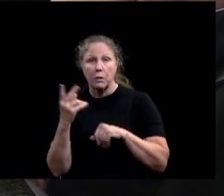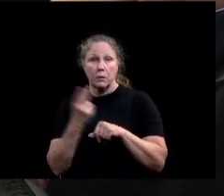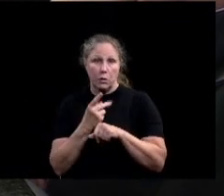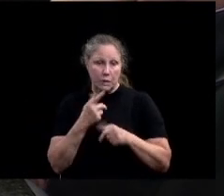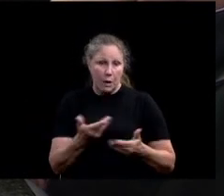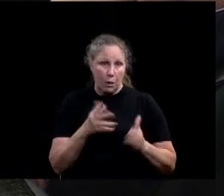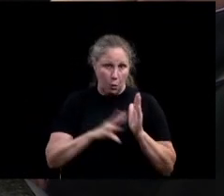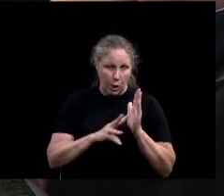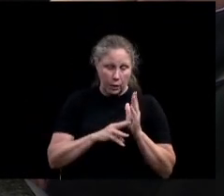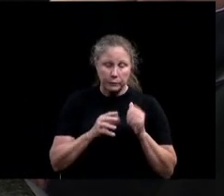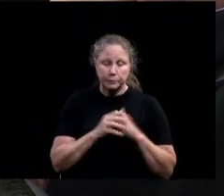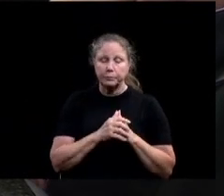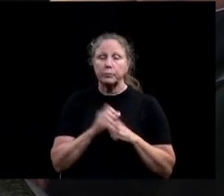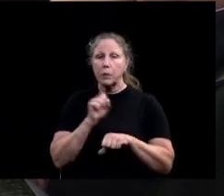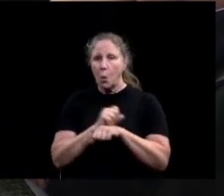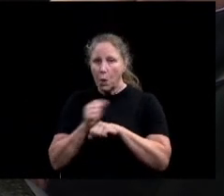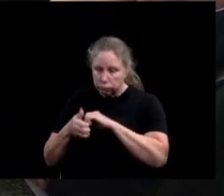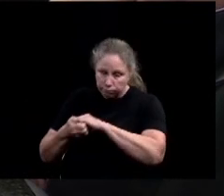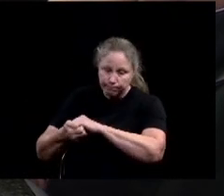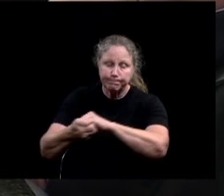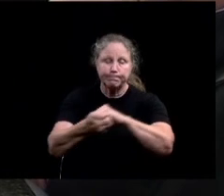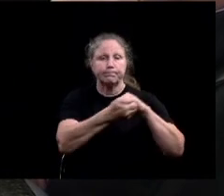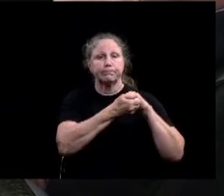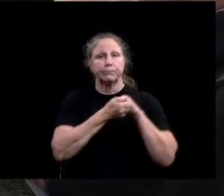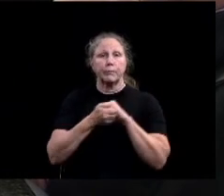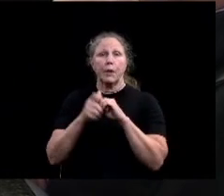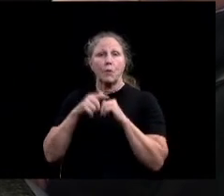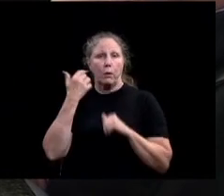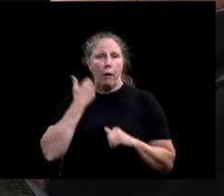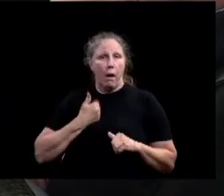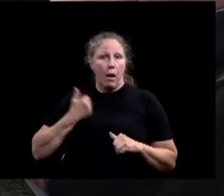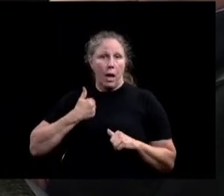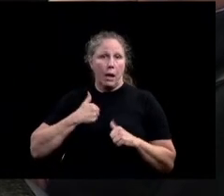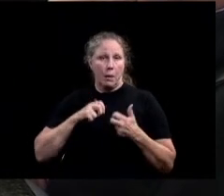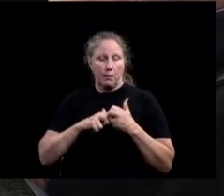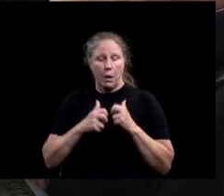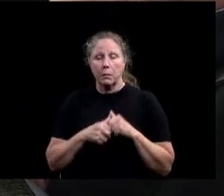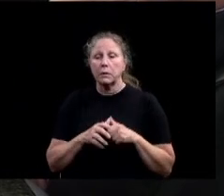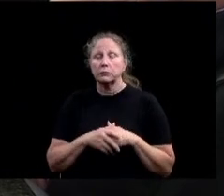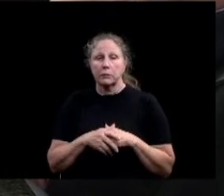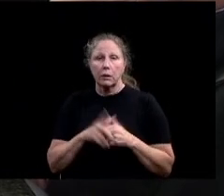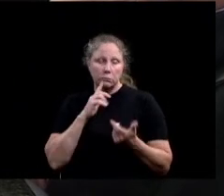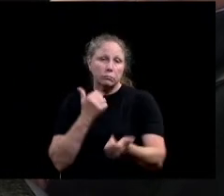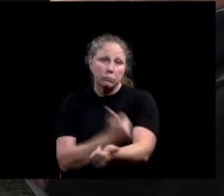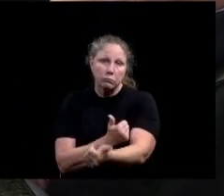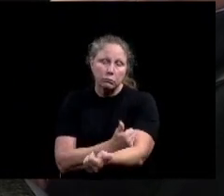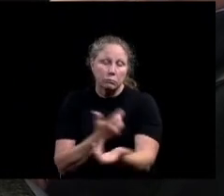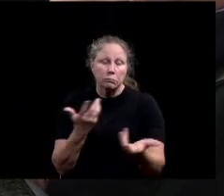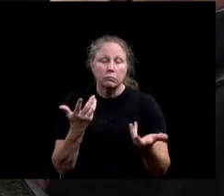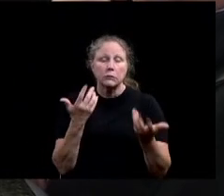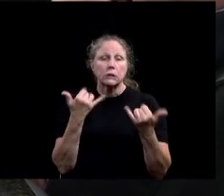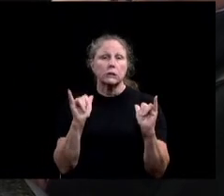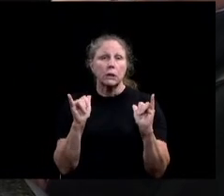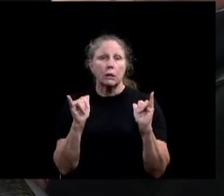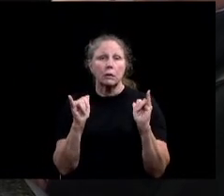those gang issues. Obviously, narcotics are still an ongoing issue that we get a lot of feedback